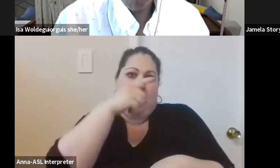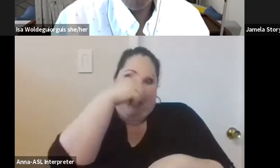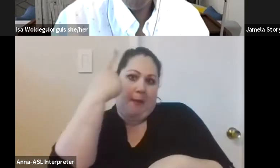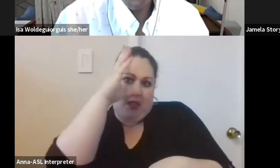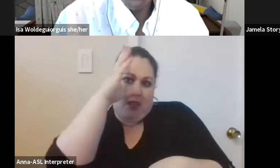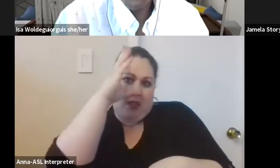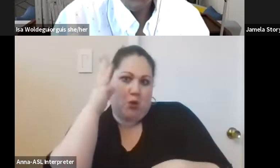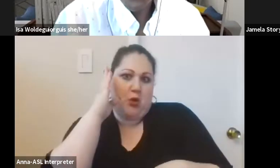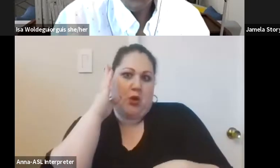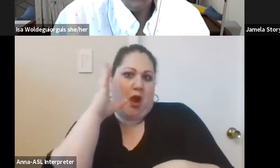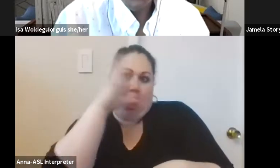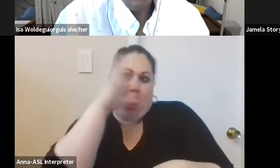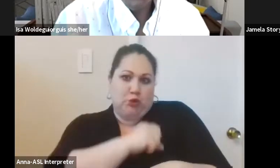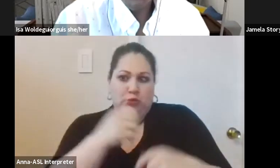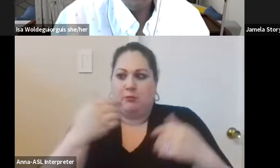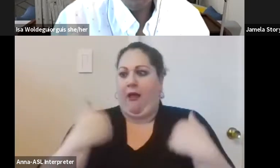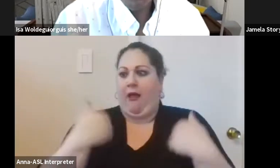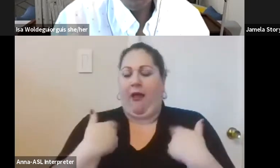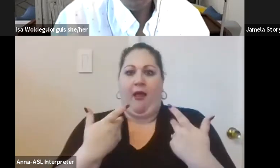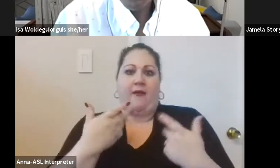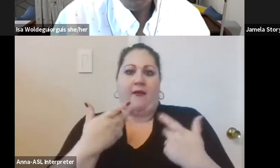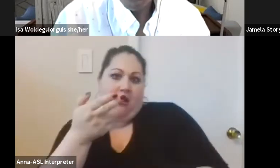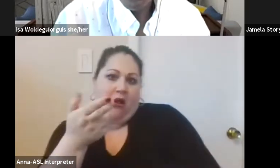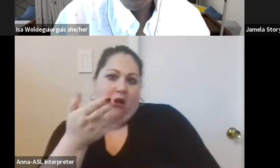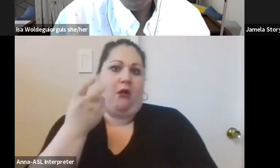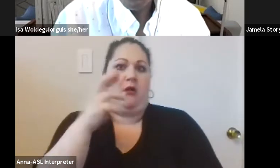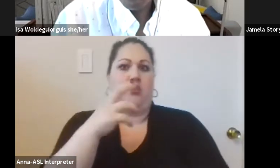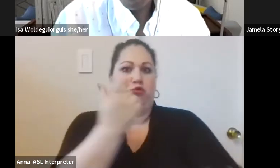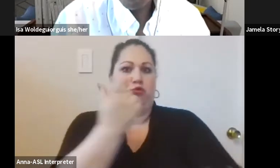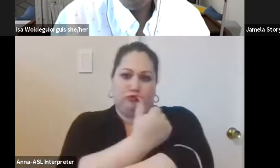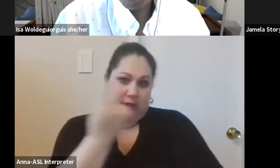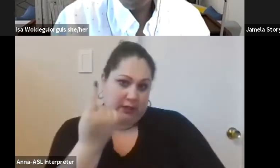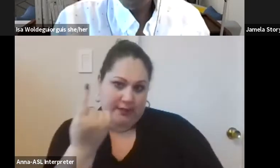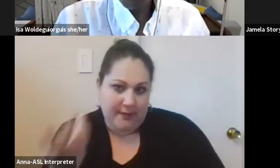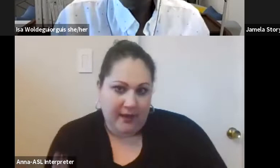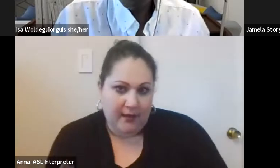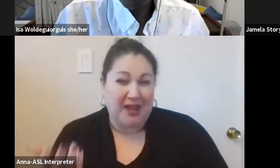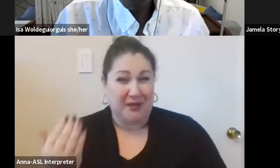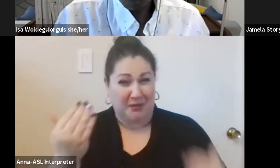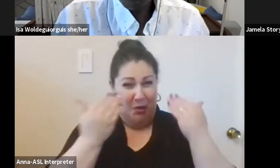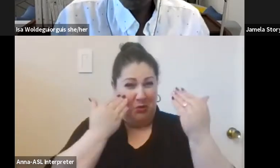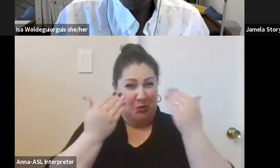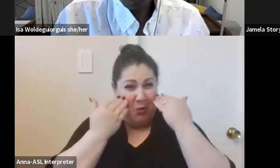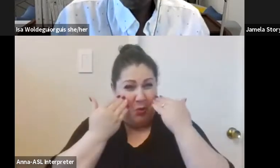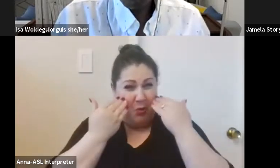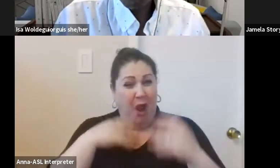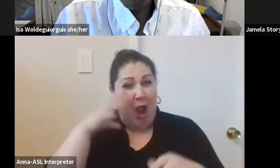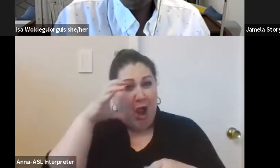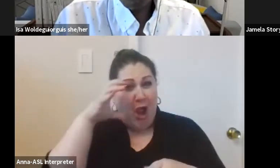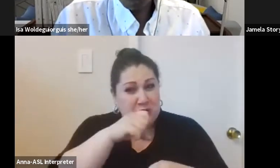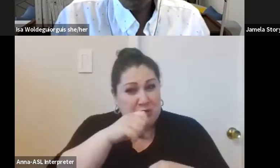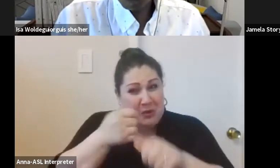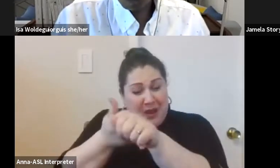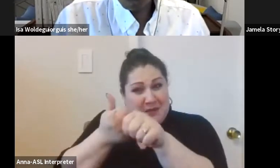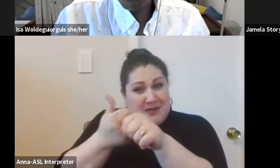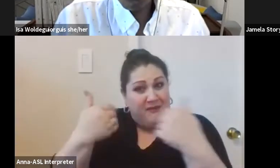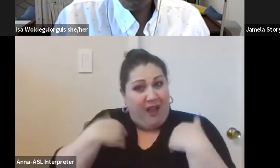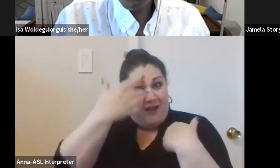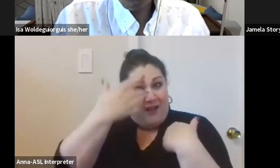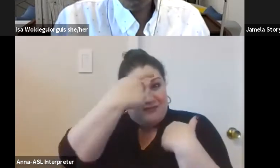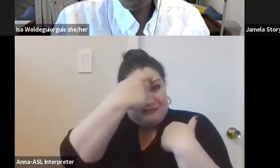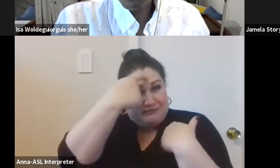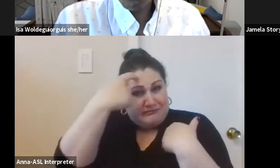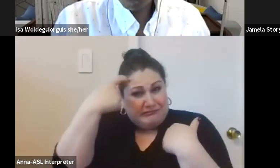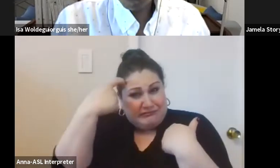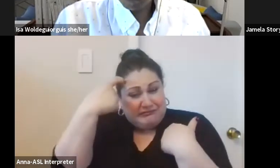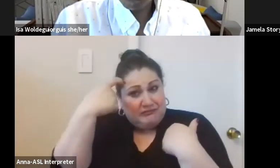only assuming. They wouldn't even know that something happened to this child for him to react to